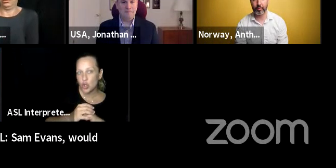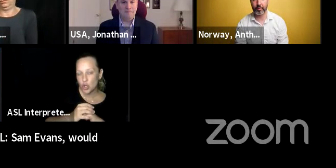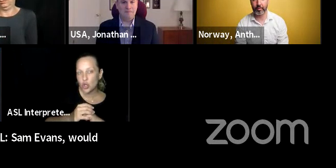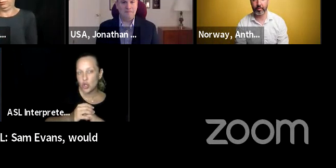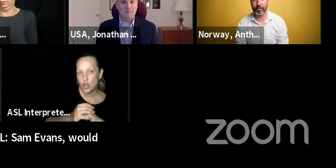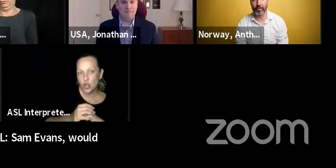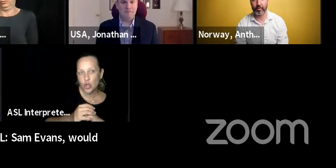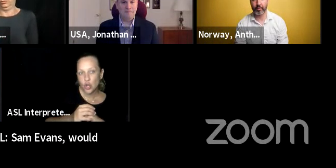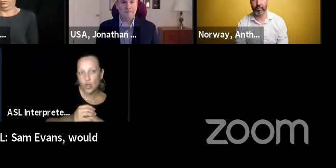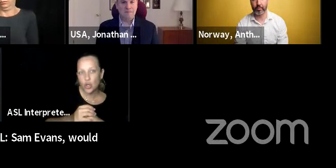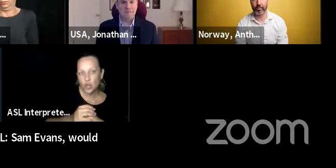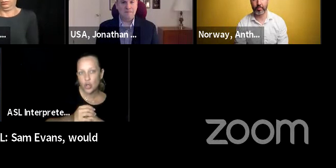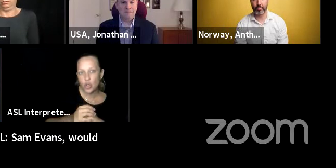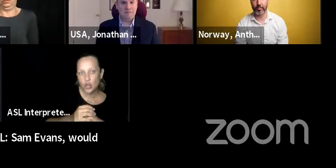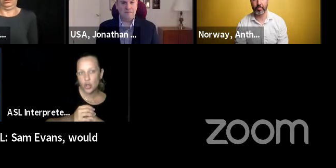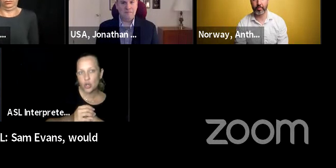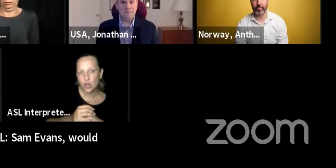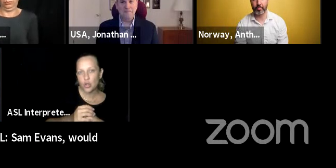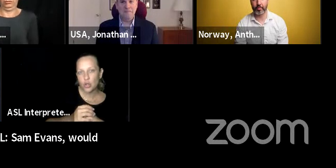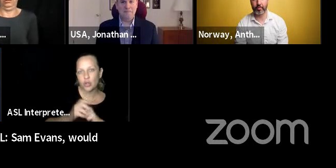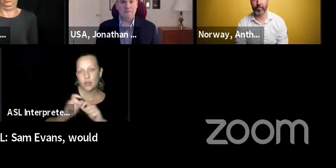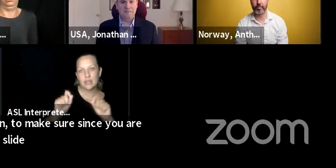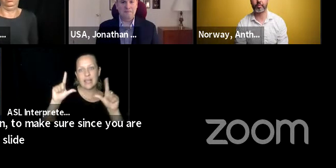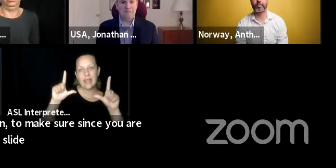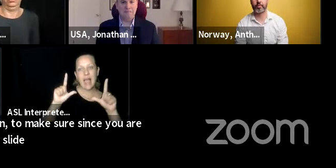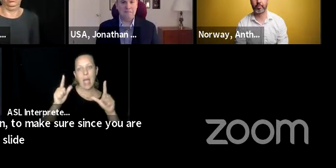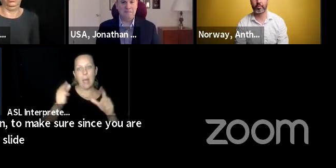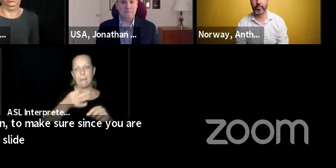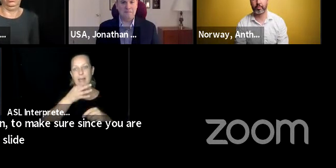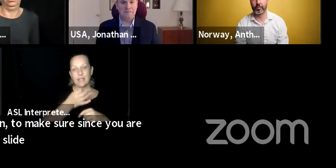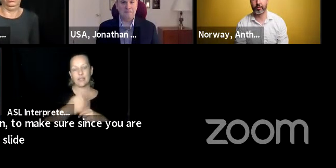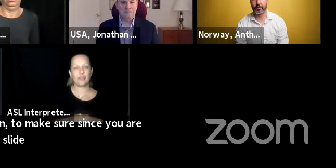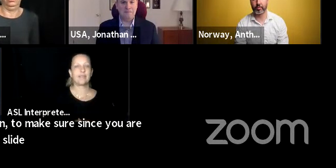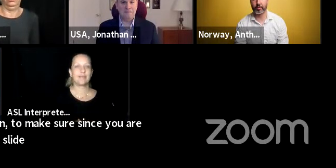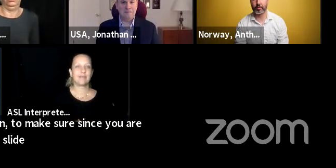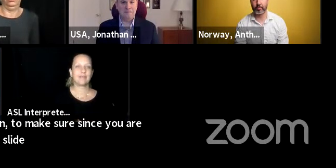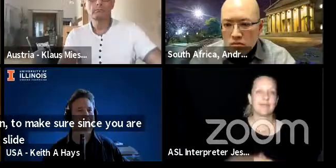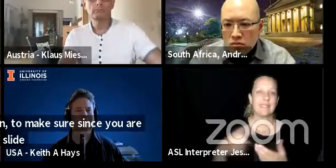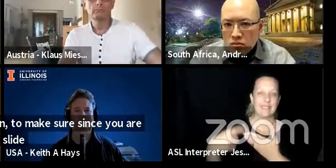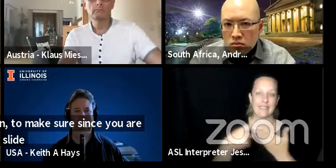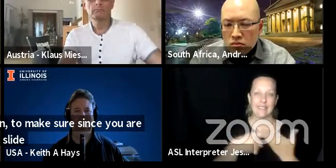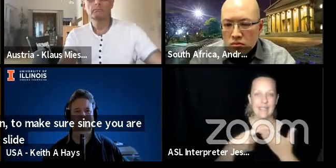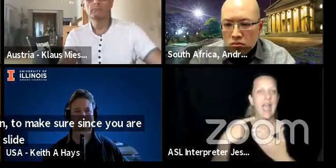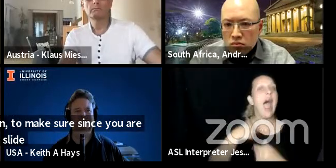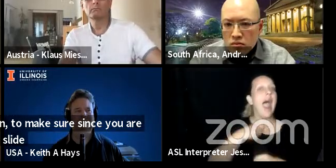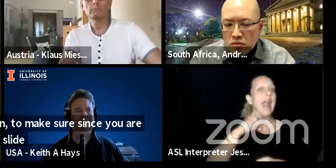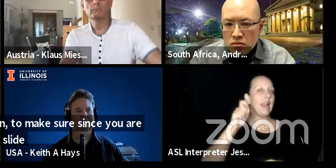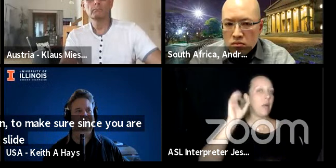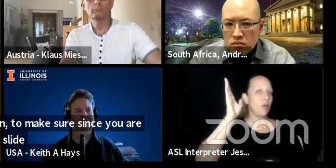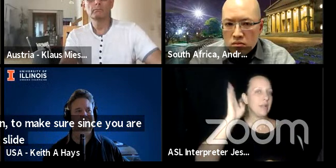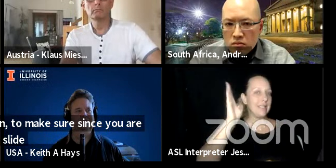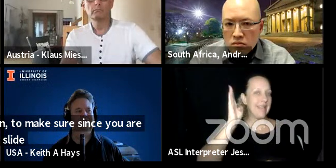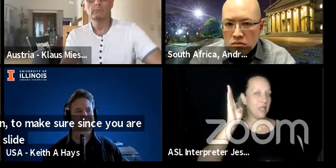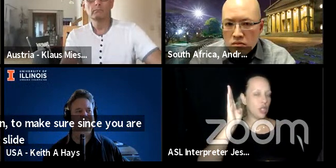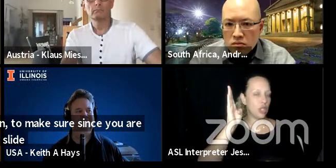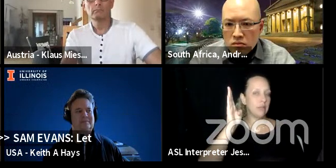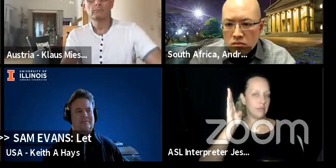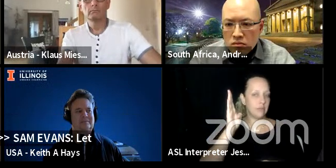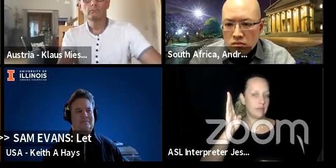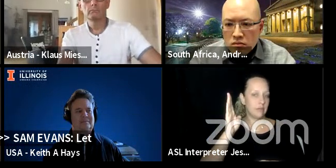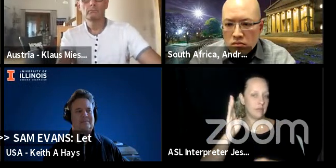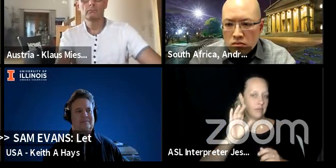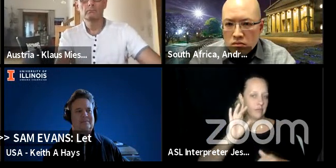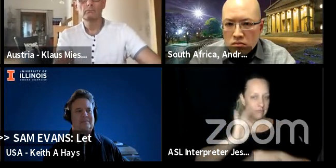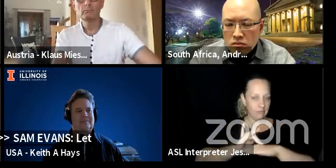are the slide master today. Yep. Hold on a second. Let me put them in presentation mode so that I can. Do you want me